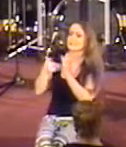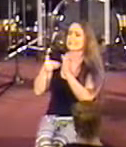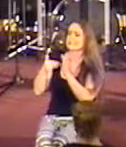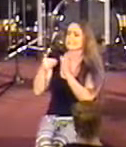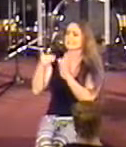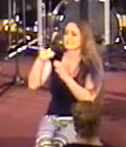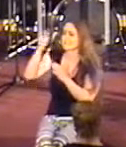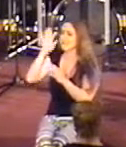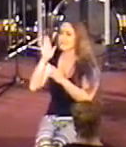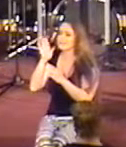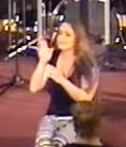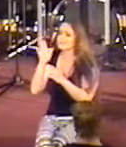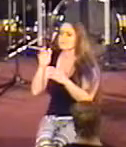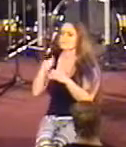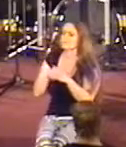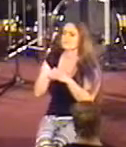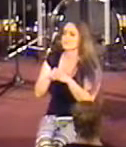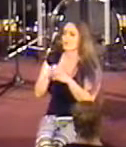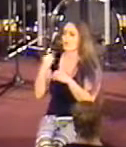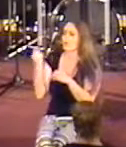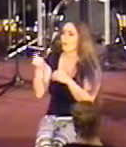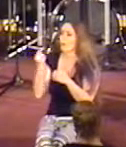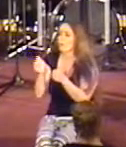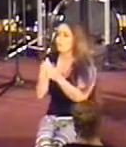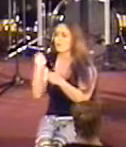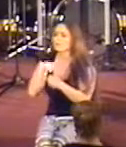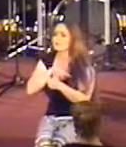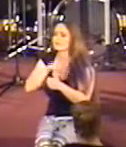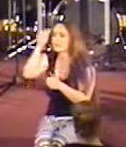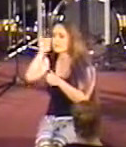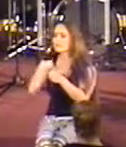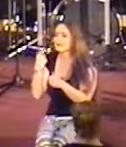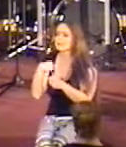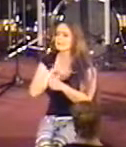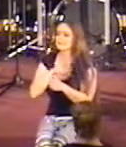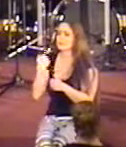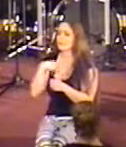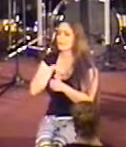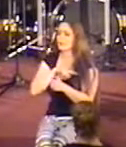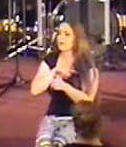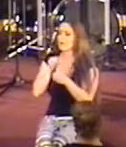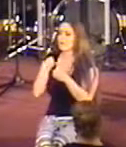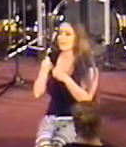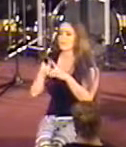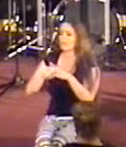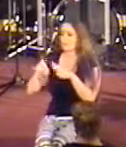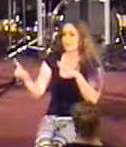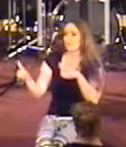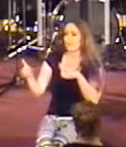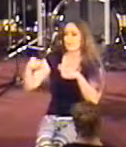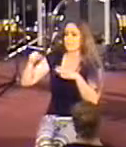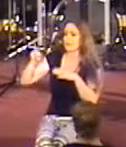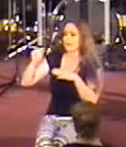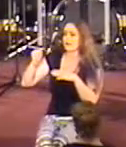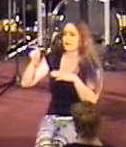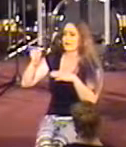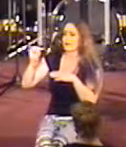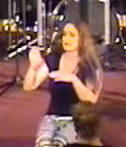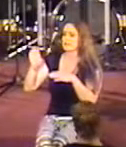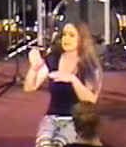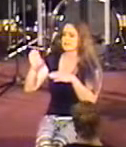and volcanoes, they're always going to be with us as a reminder, Lord, that we've left the paradise where